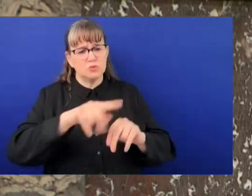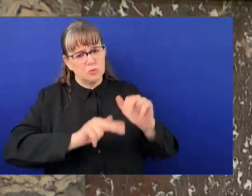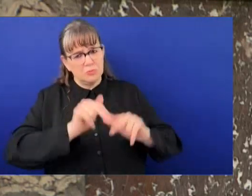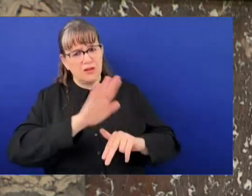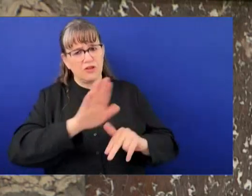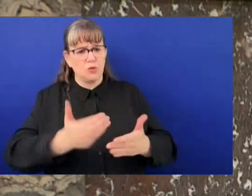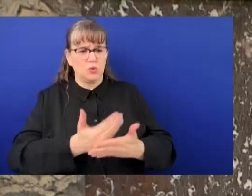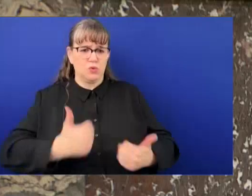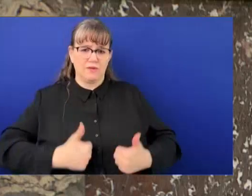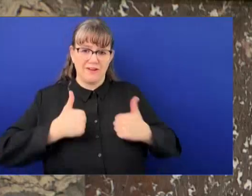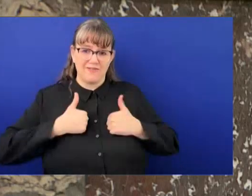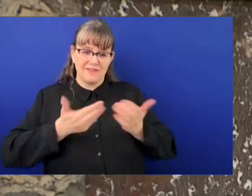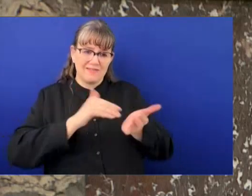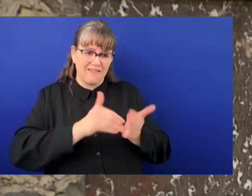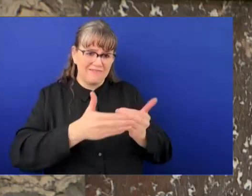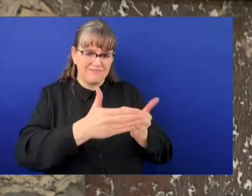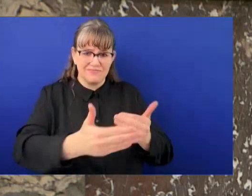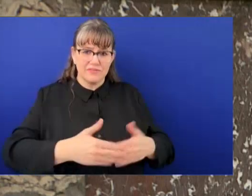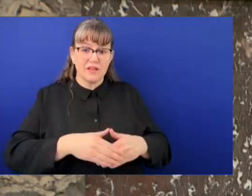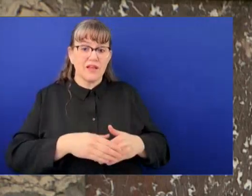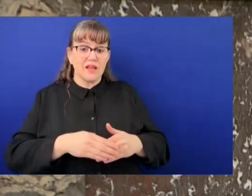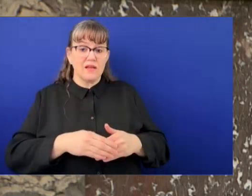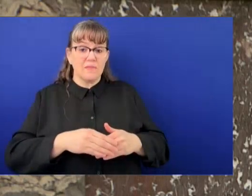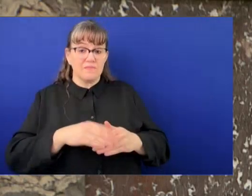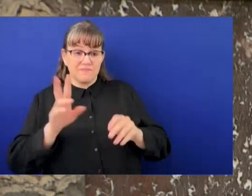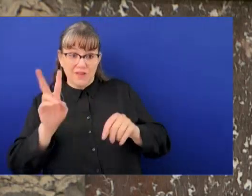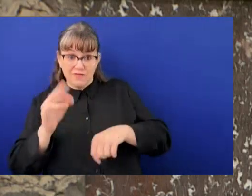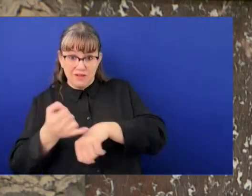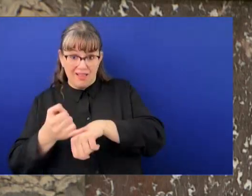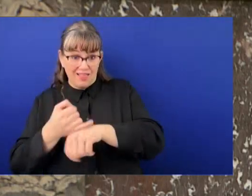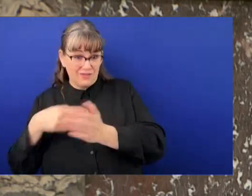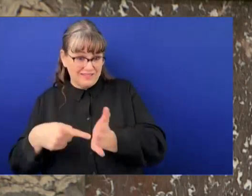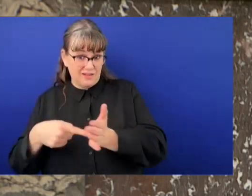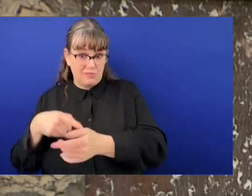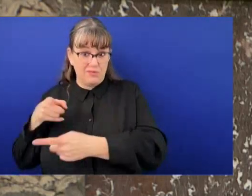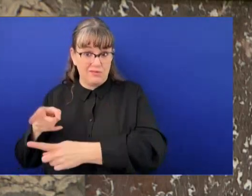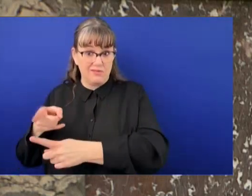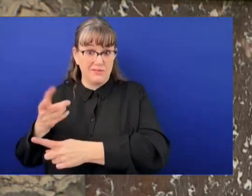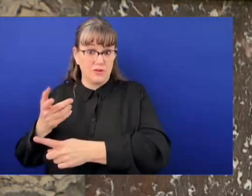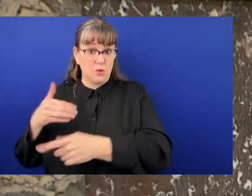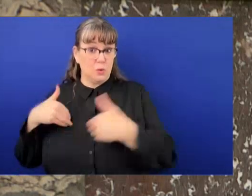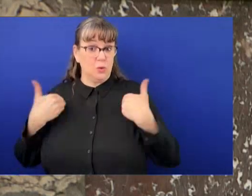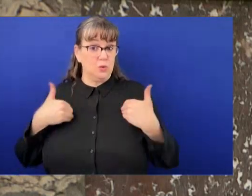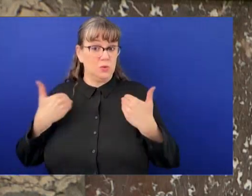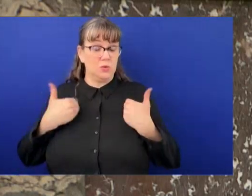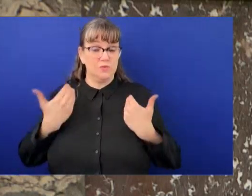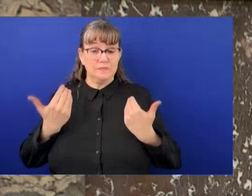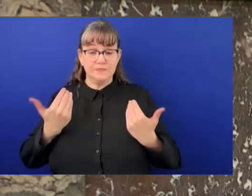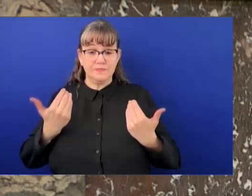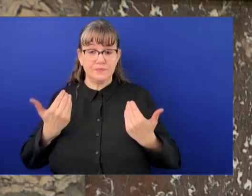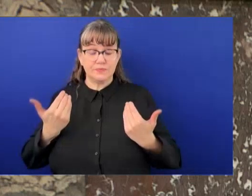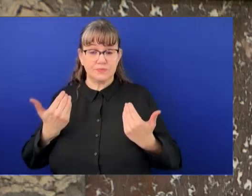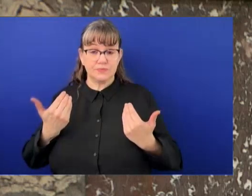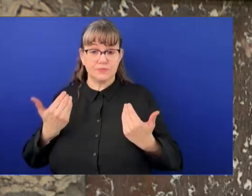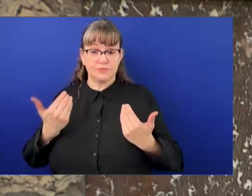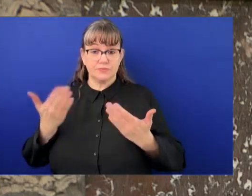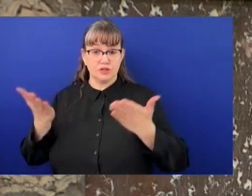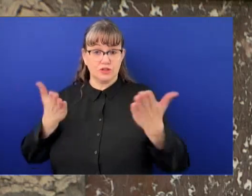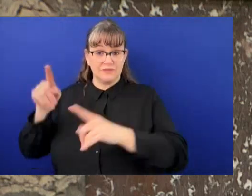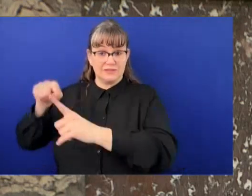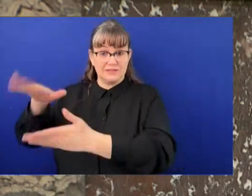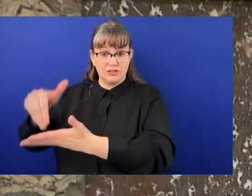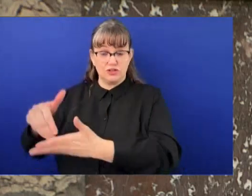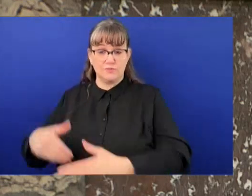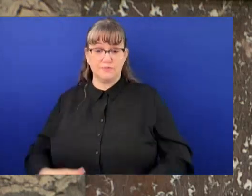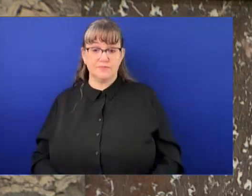interventions for people who are struggling in our streets with mental health and addiction issues that can't care for themselves, building those services out. What the